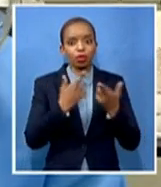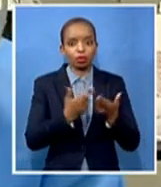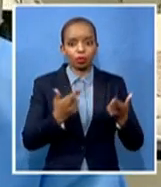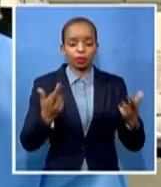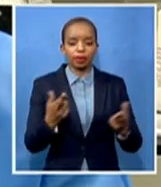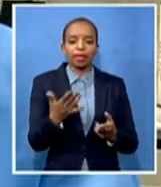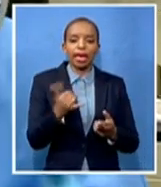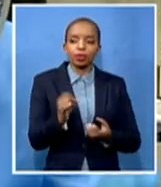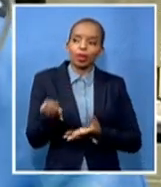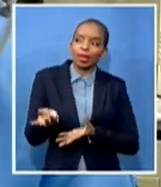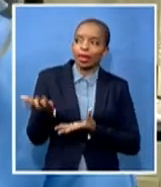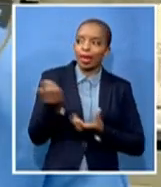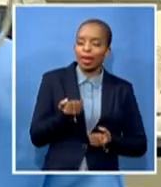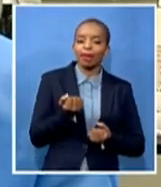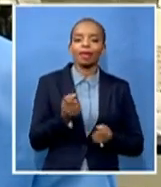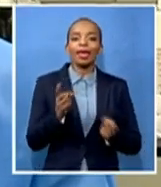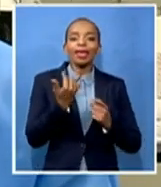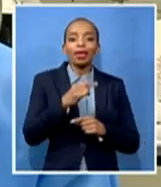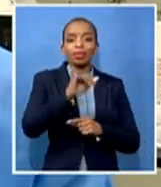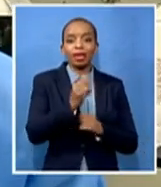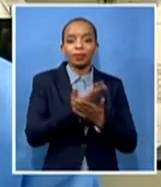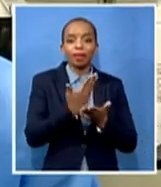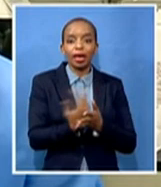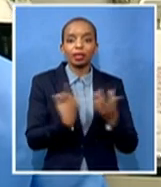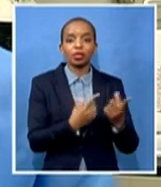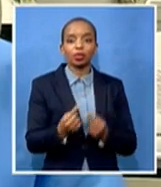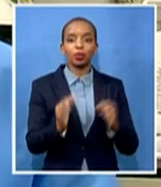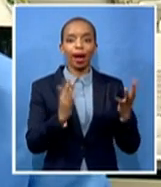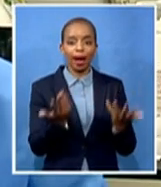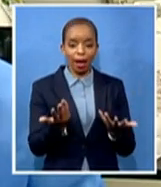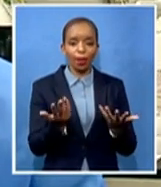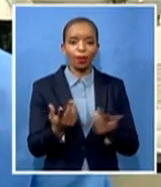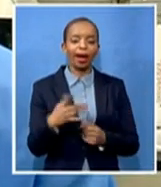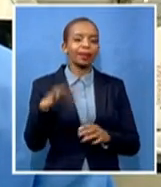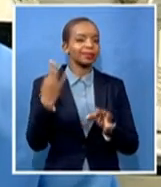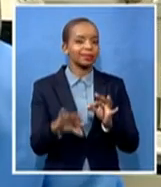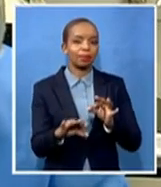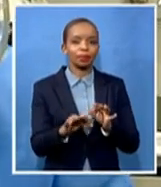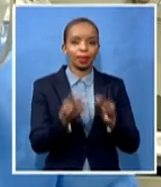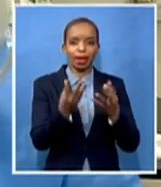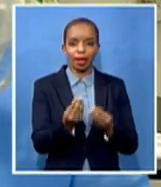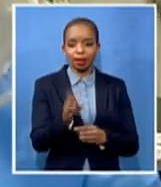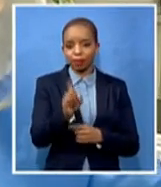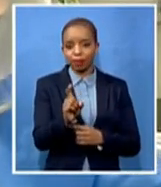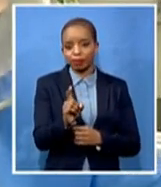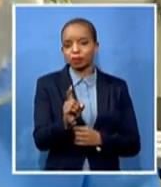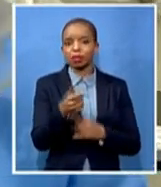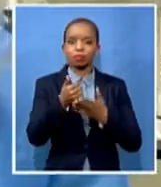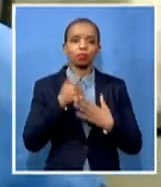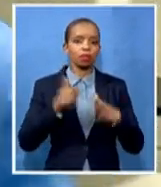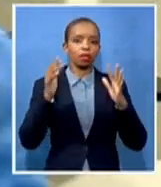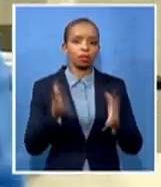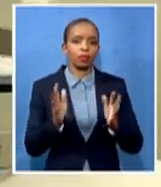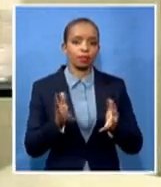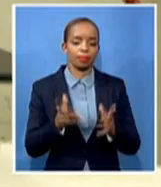simply by having an increase in the ban, that's what we've needed, yeah. Dr. Ntanjana, if you could just walk with